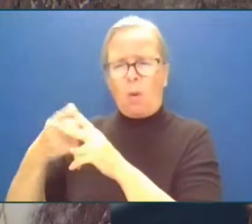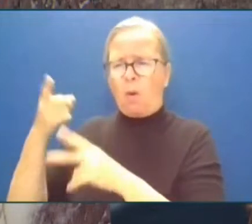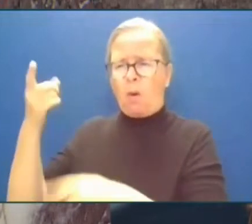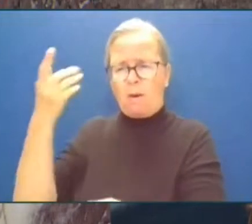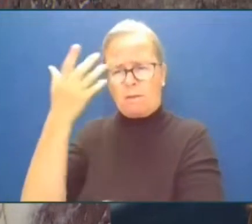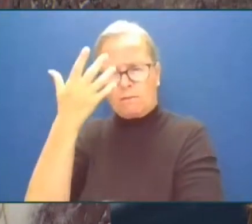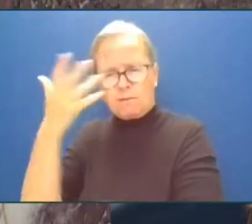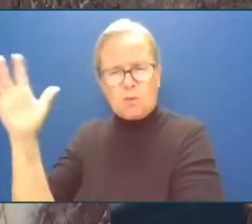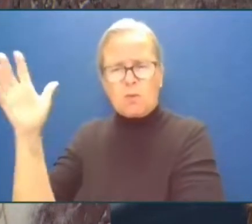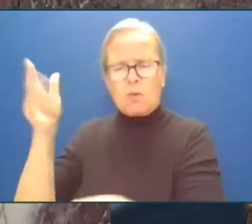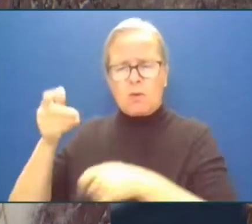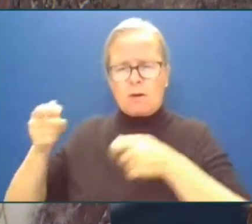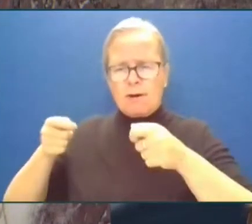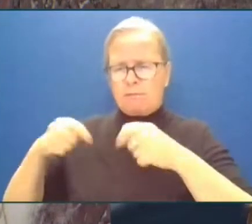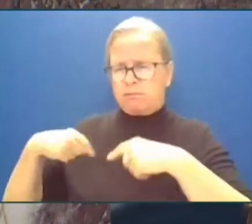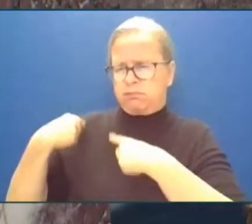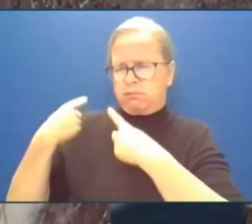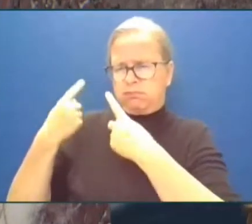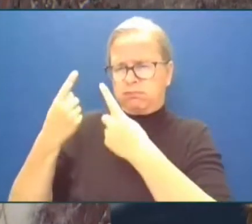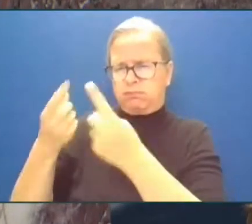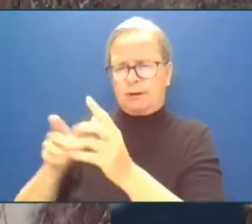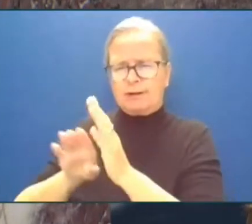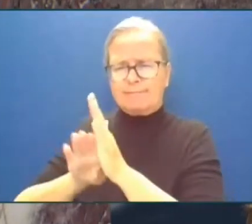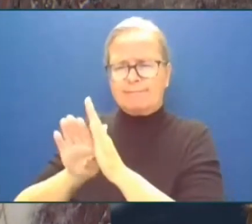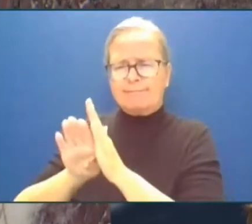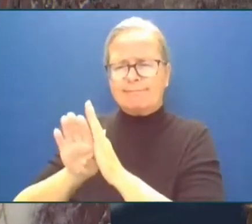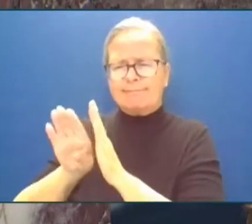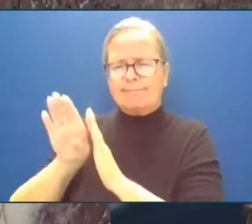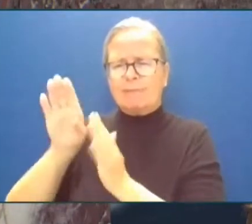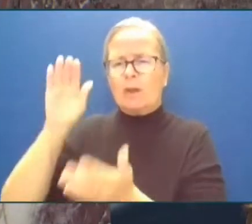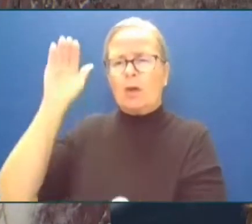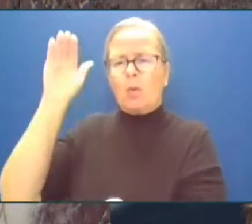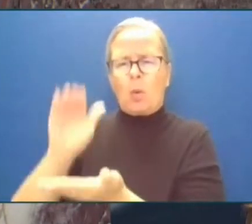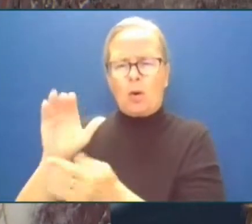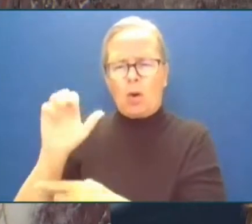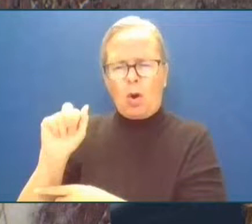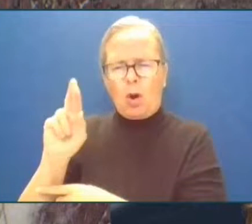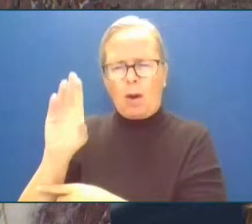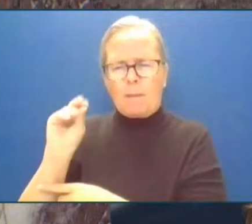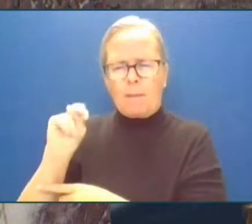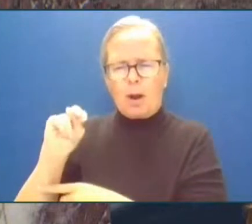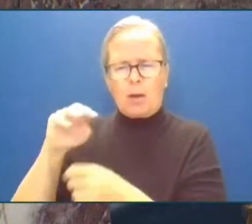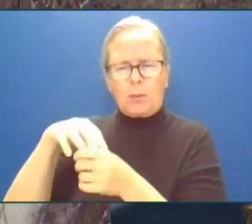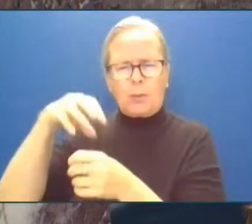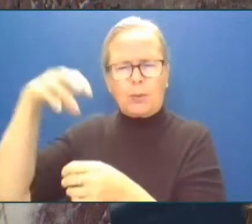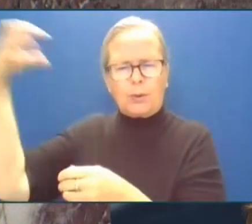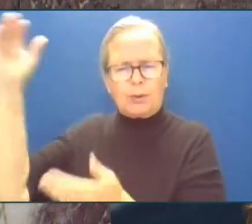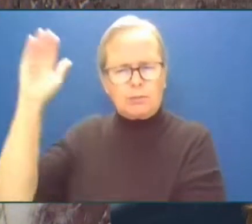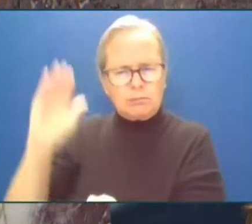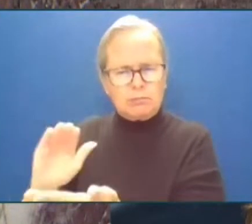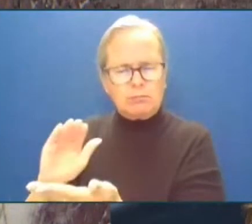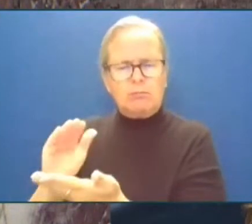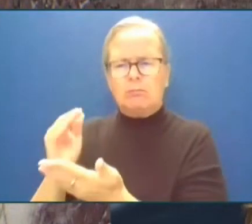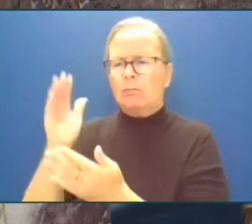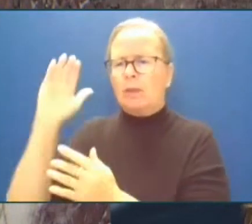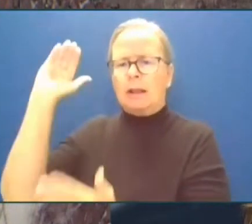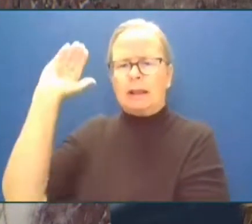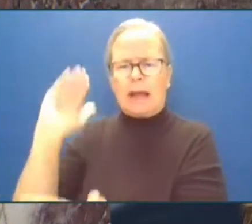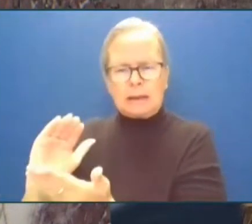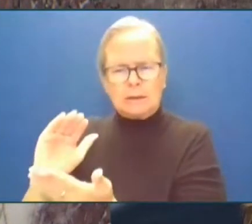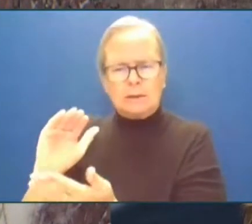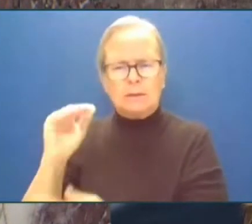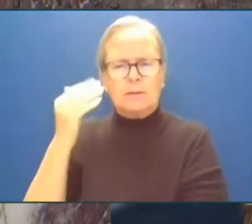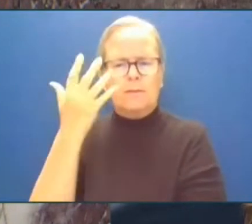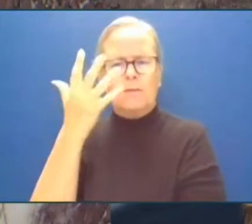economy programs for the forest industry. She did a lot of work, and I just want to clarify for the record, in